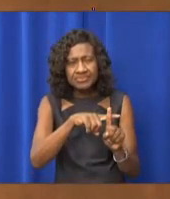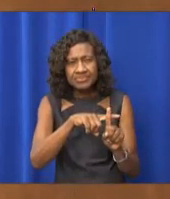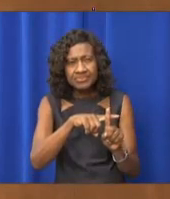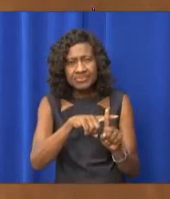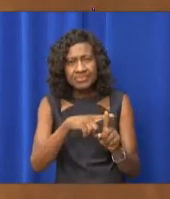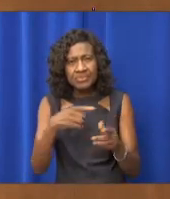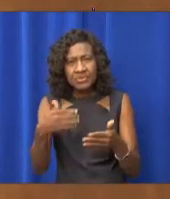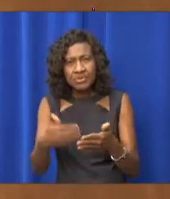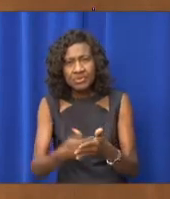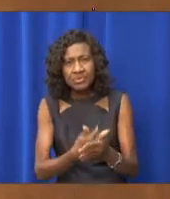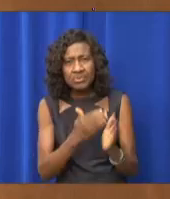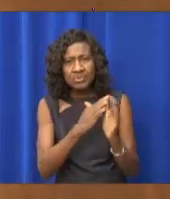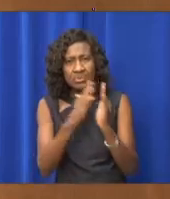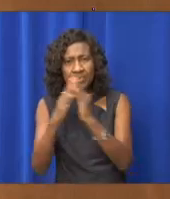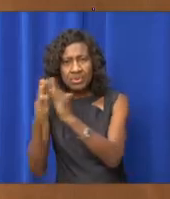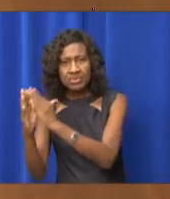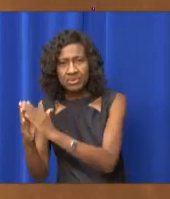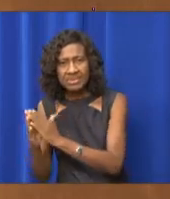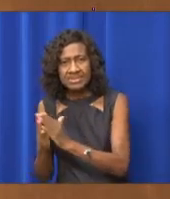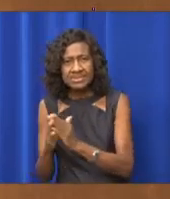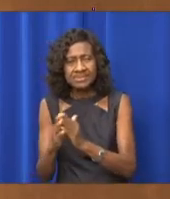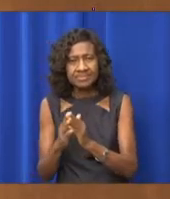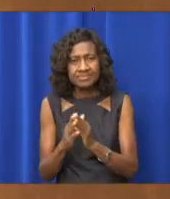new community-acquired case.